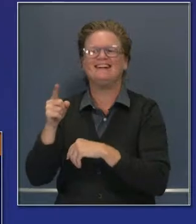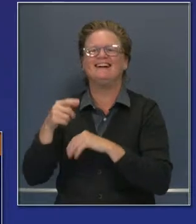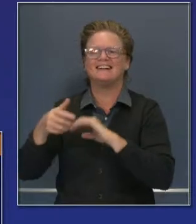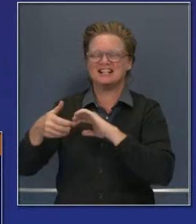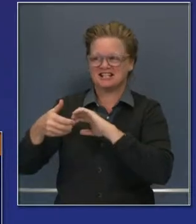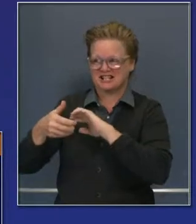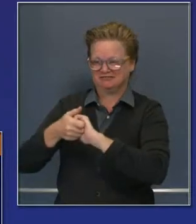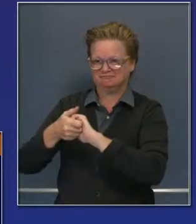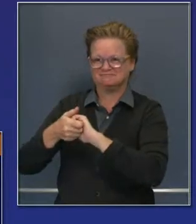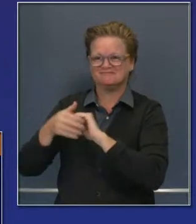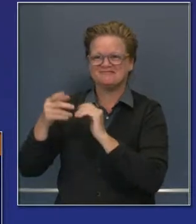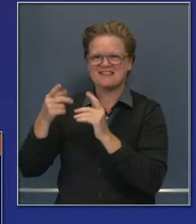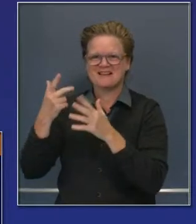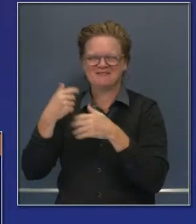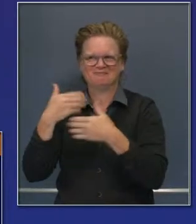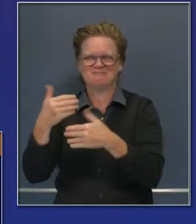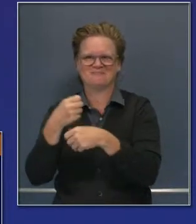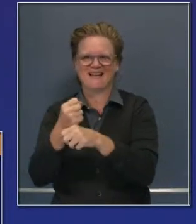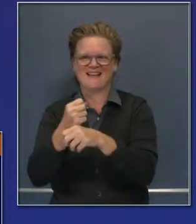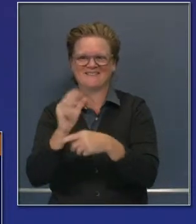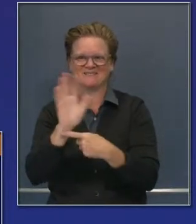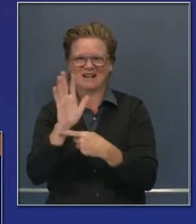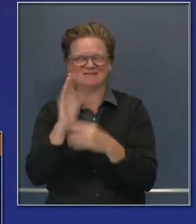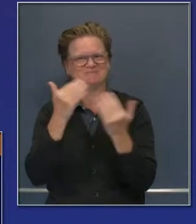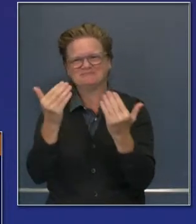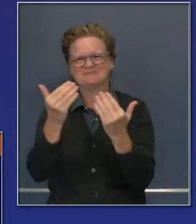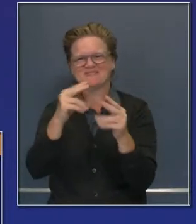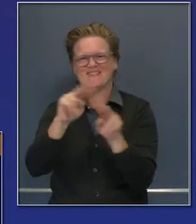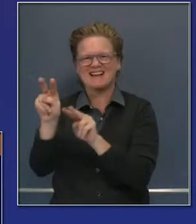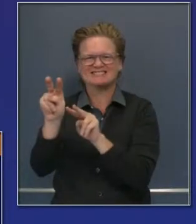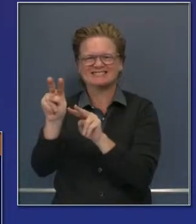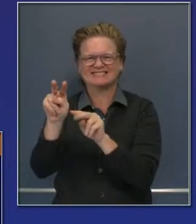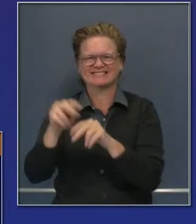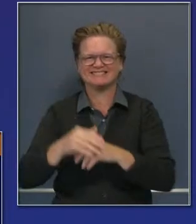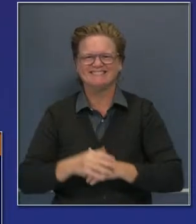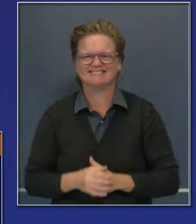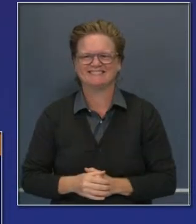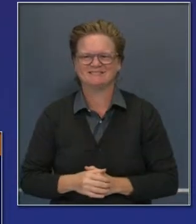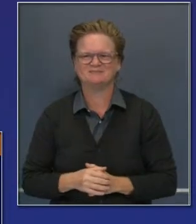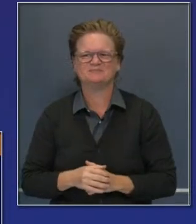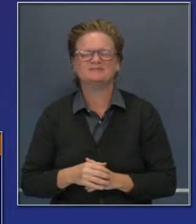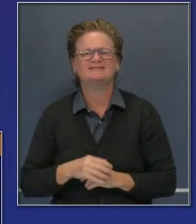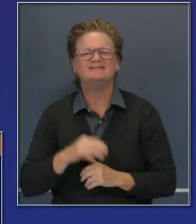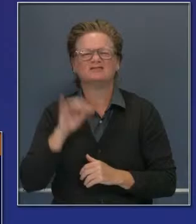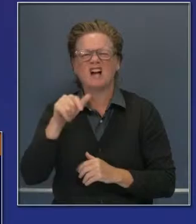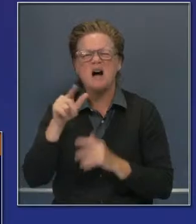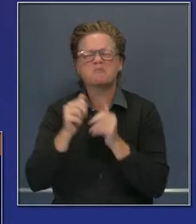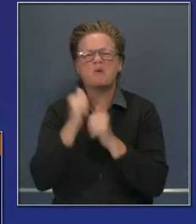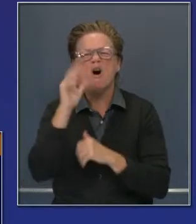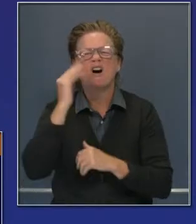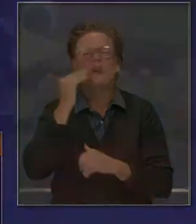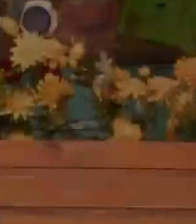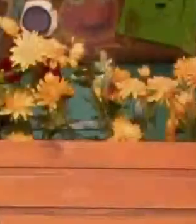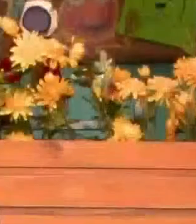ado, let's tune in to America's most grouchy,